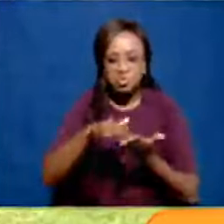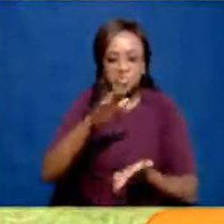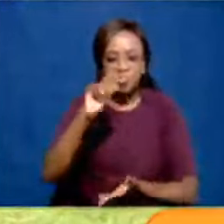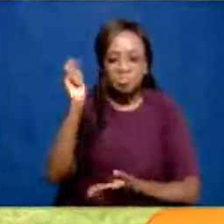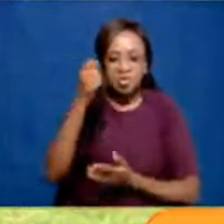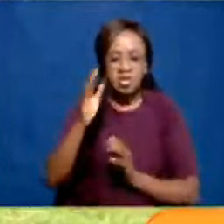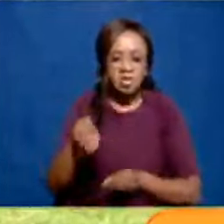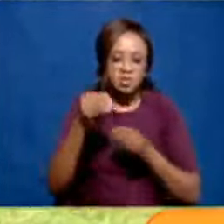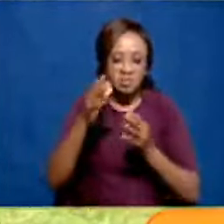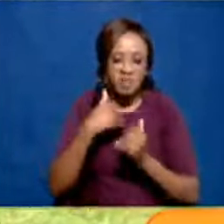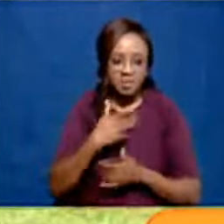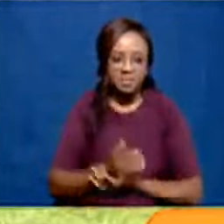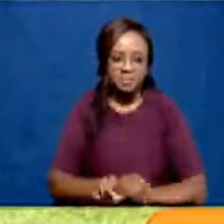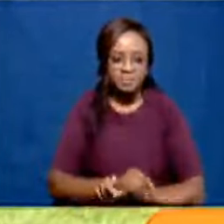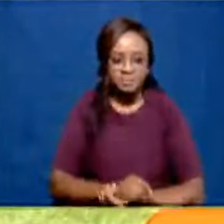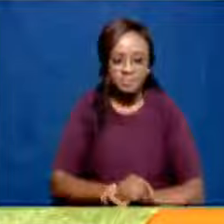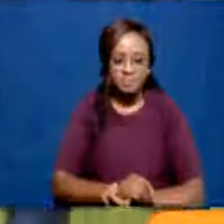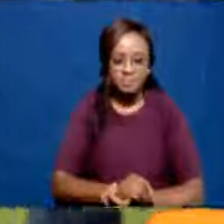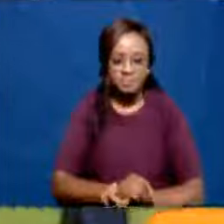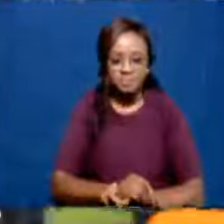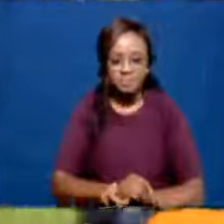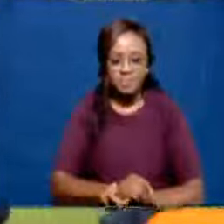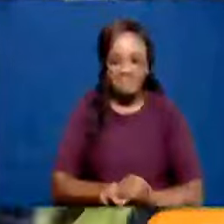Kenya has to offer.